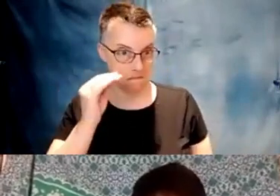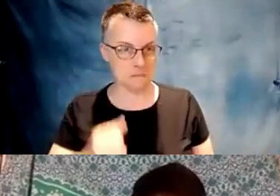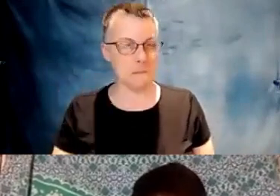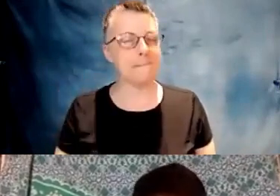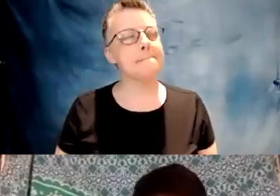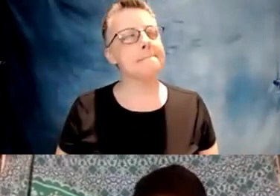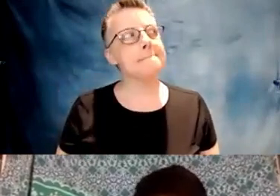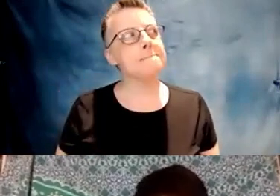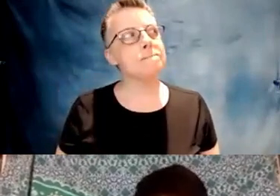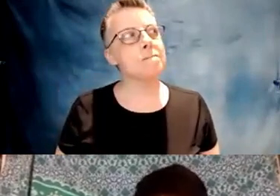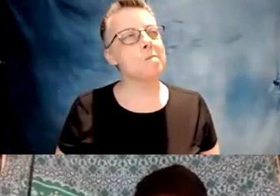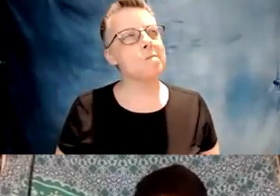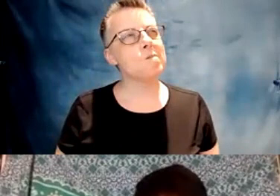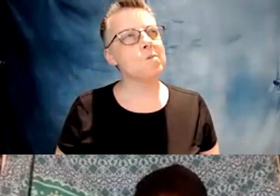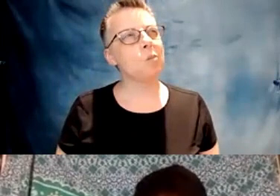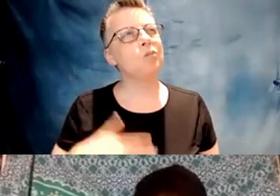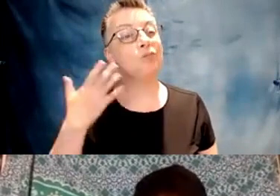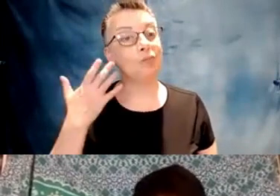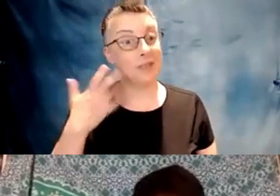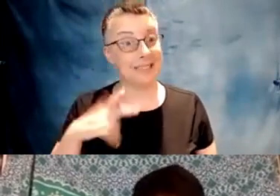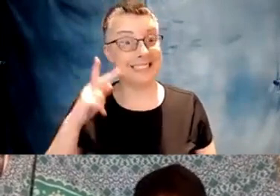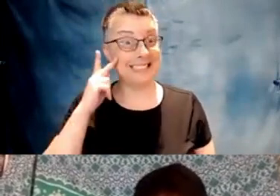I've seen the lack of it.